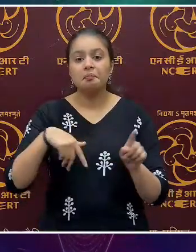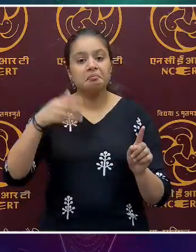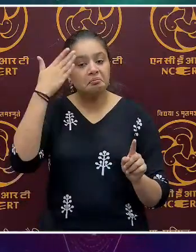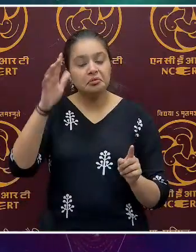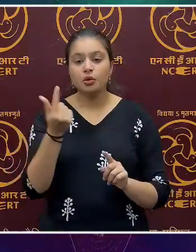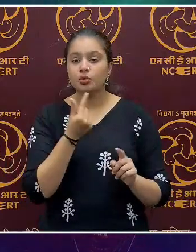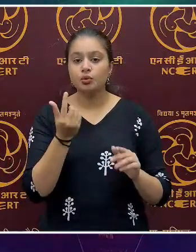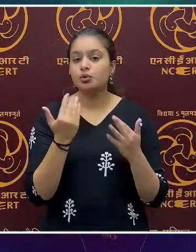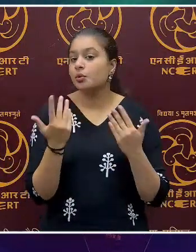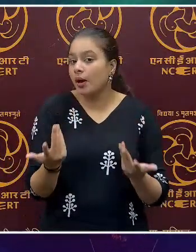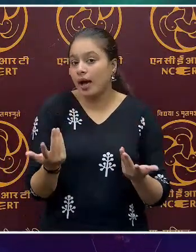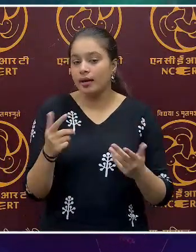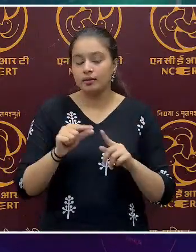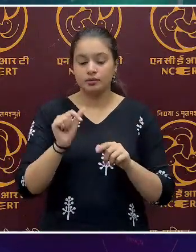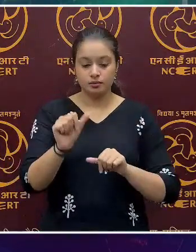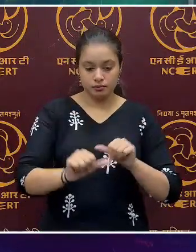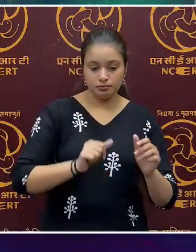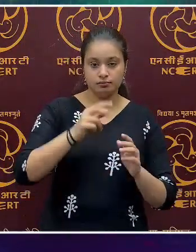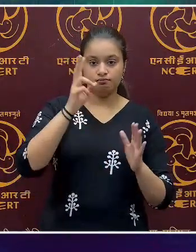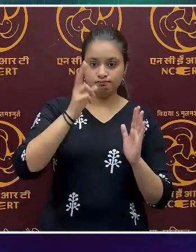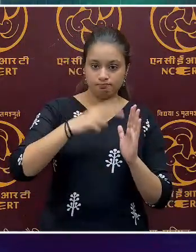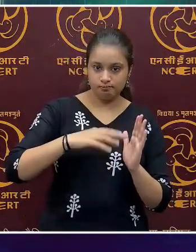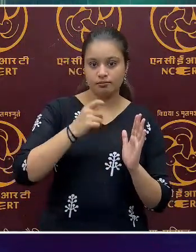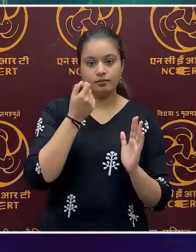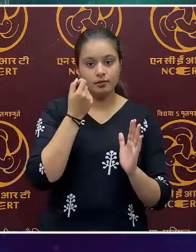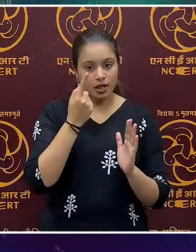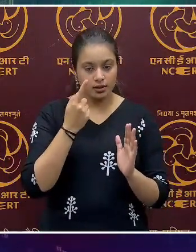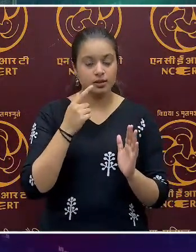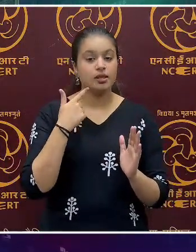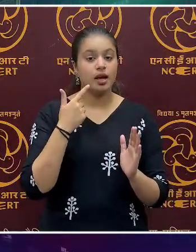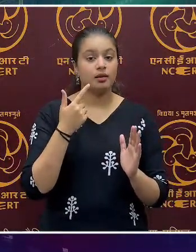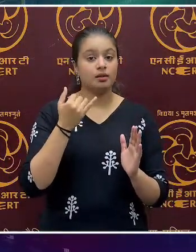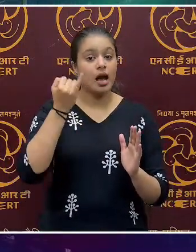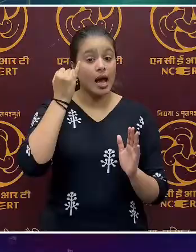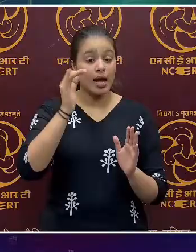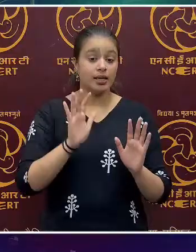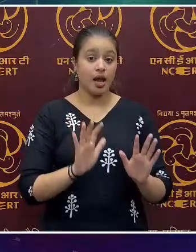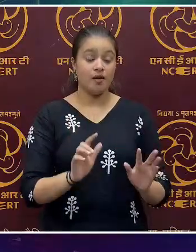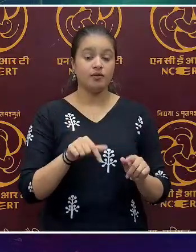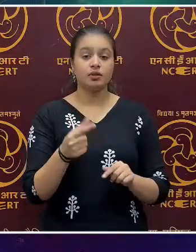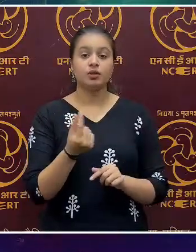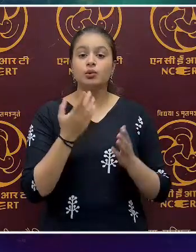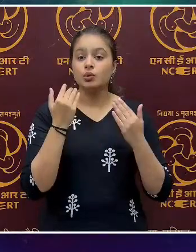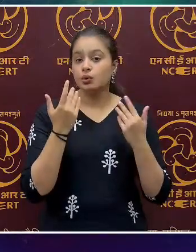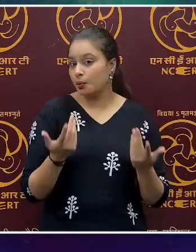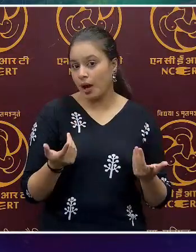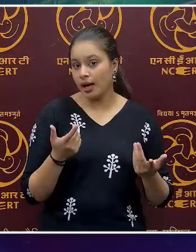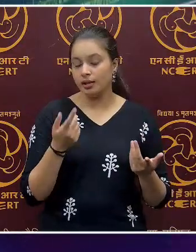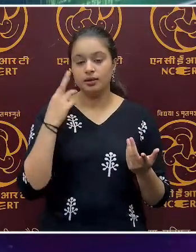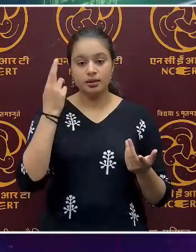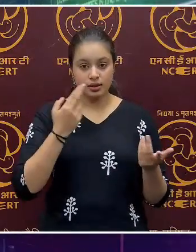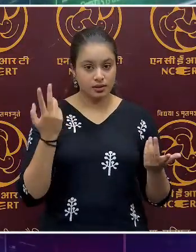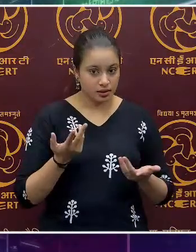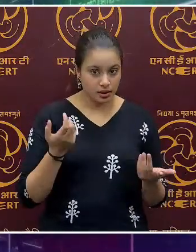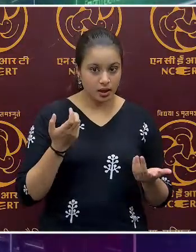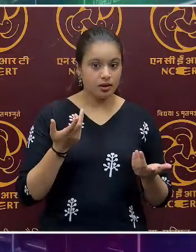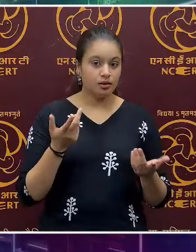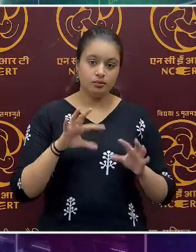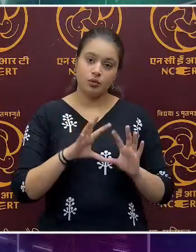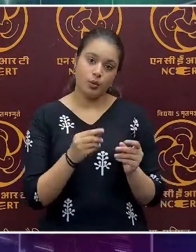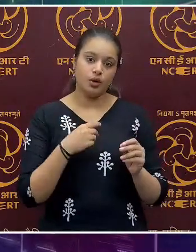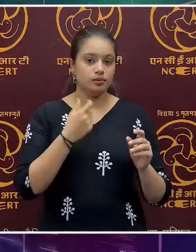she can go through this procedure to get the idea why we are using this for, why we are using this if condition or else